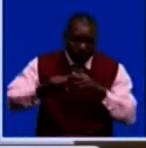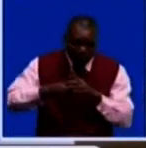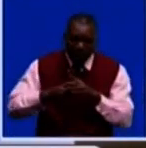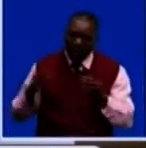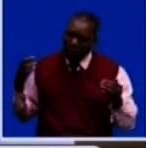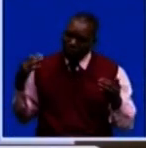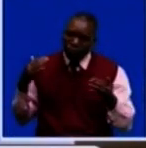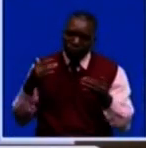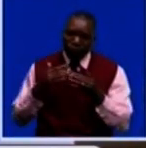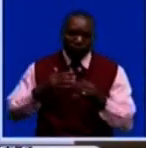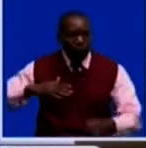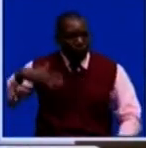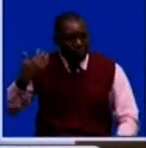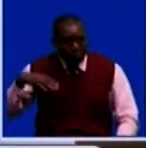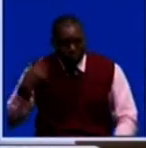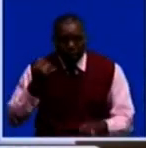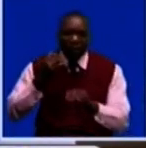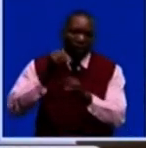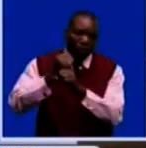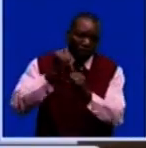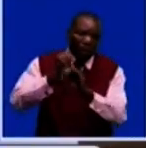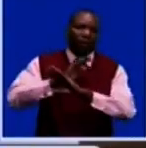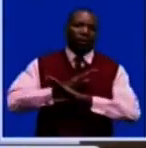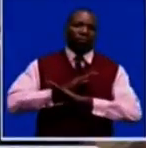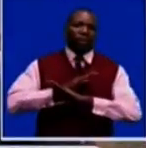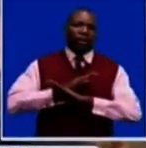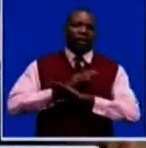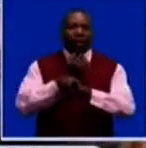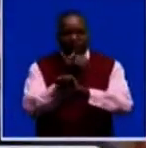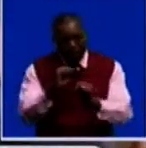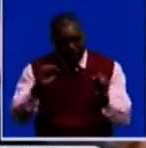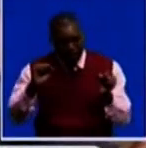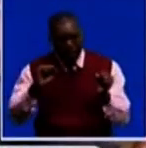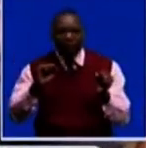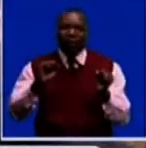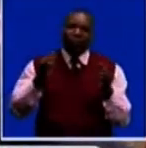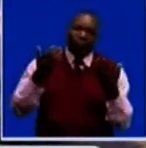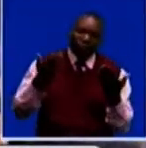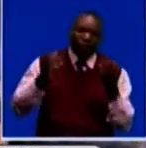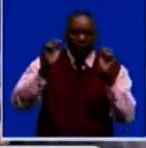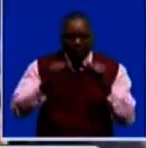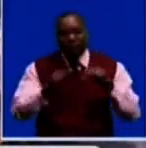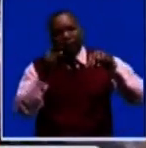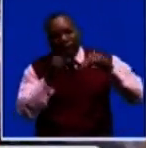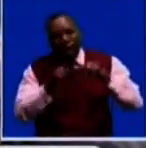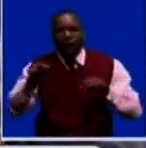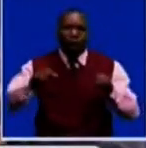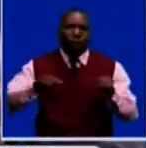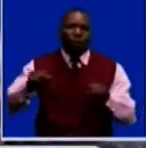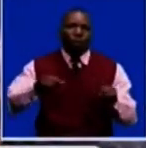has worked tirelessly towards finding solutions to bring the HIV epidemic under